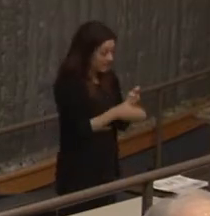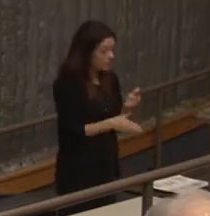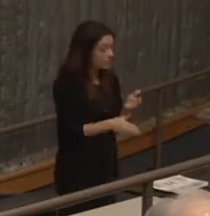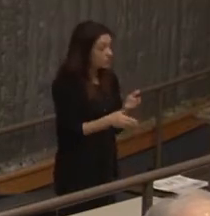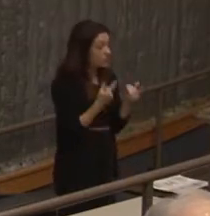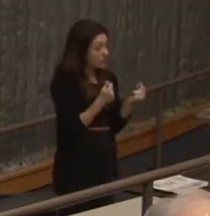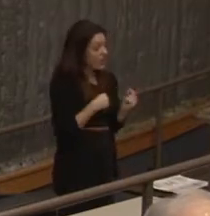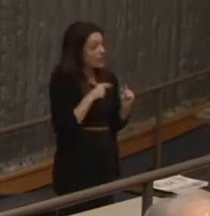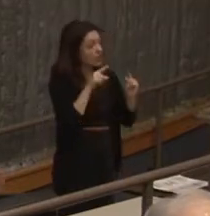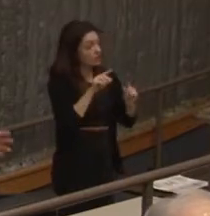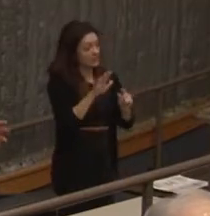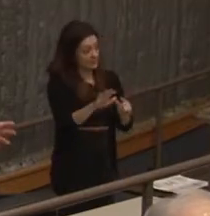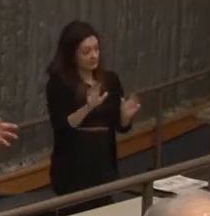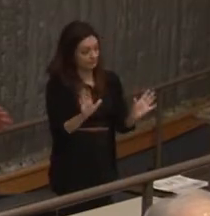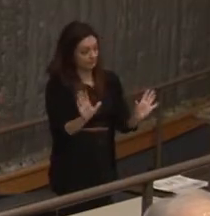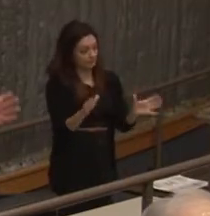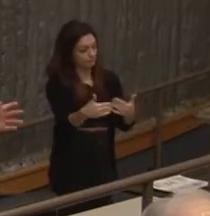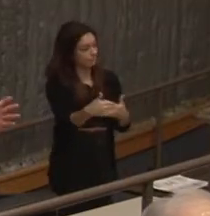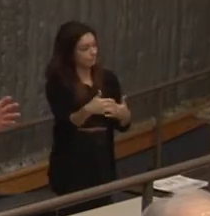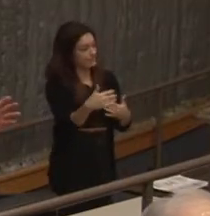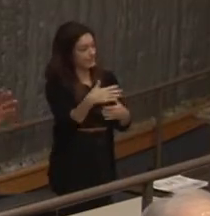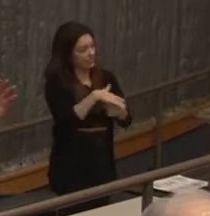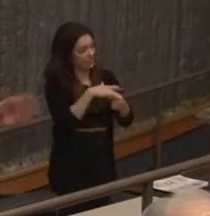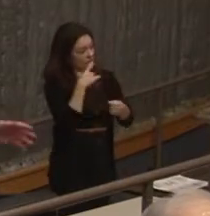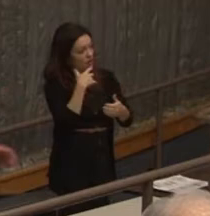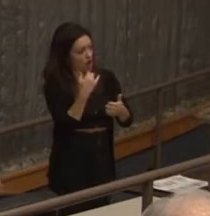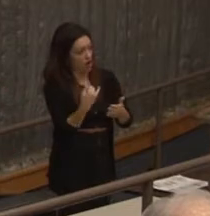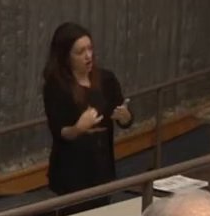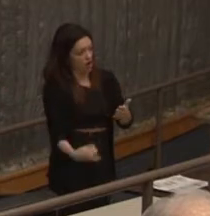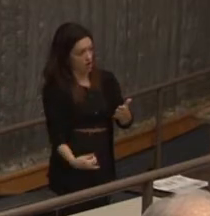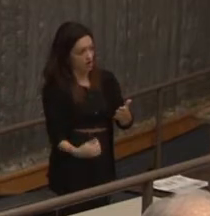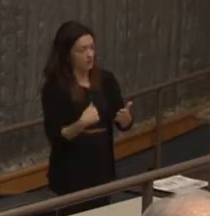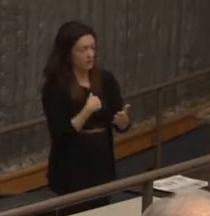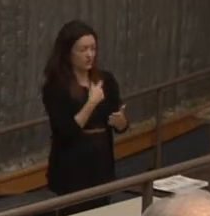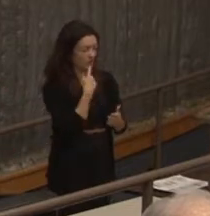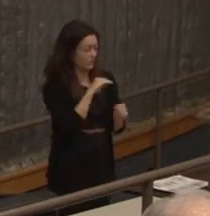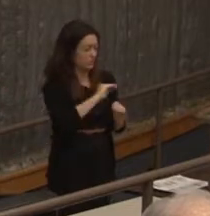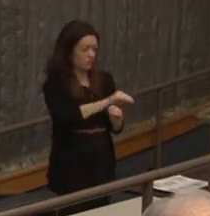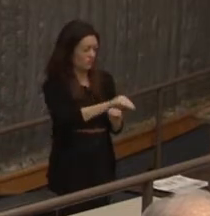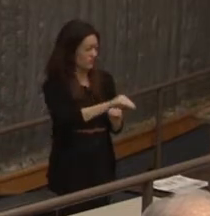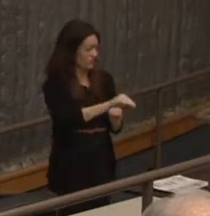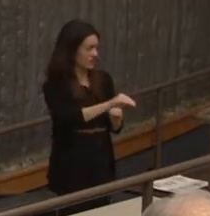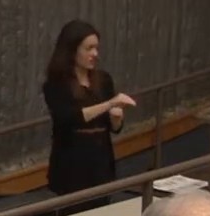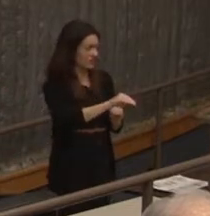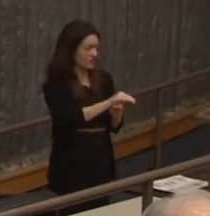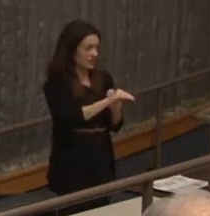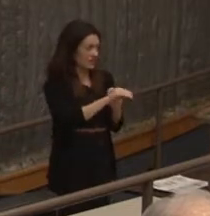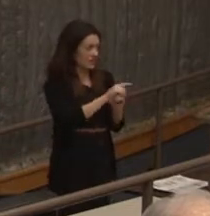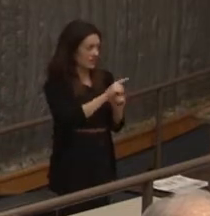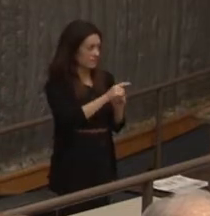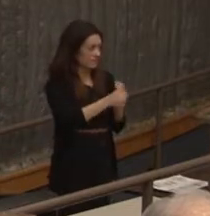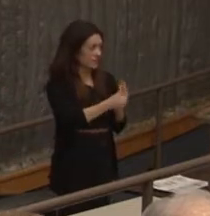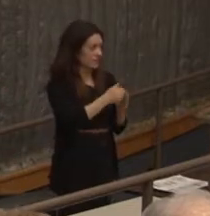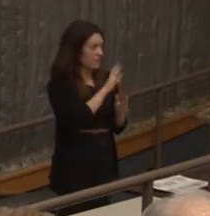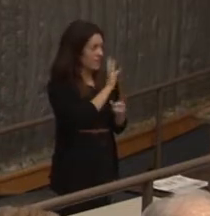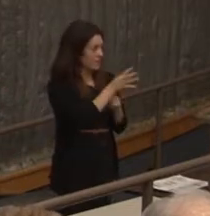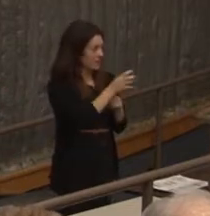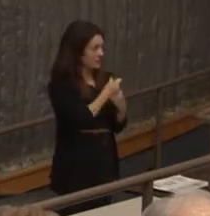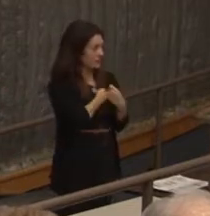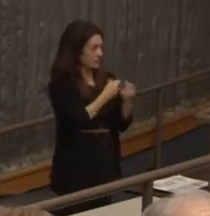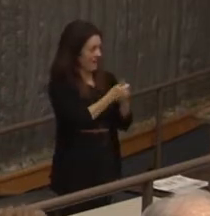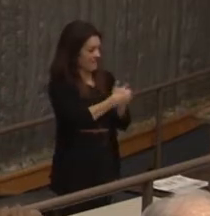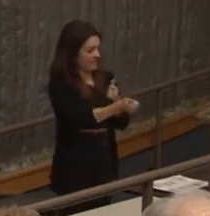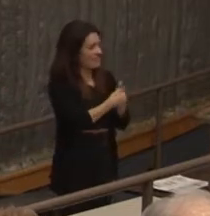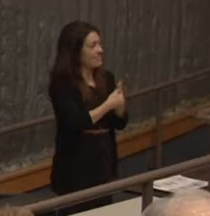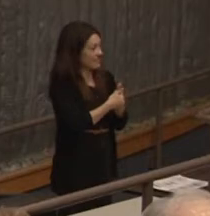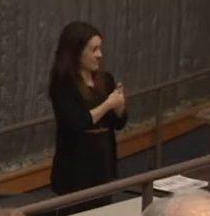to his studio. We've just moved to new quarters, which I won't go into. They're 1.2 miles from Sam, 4 minutes to drive to his house from our